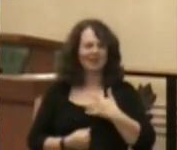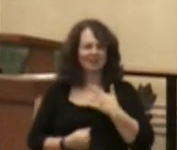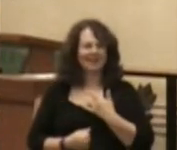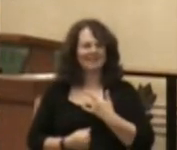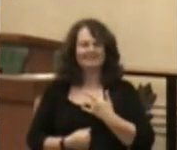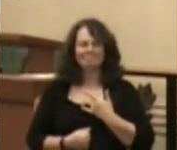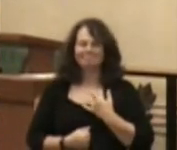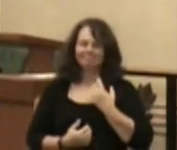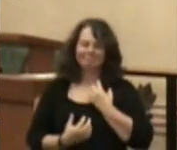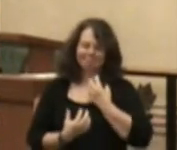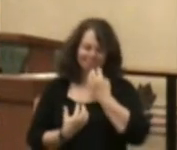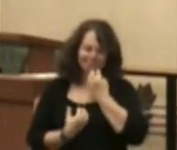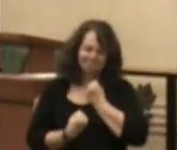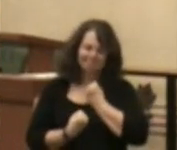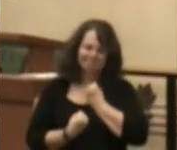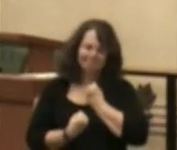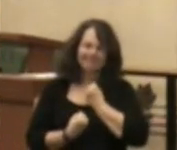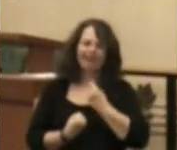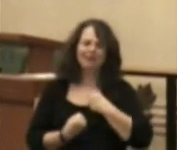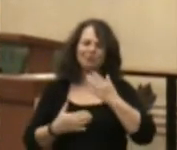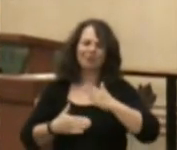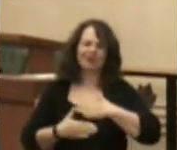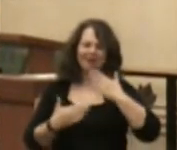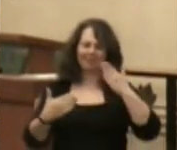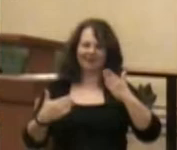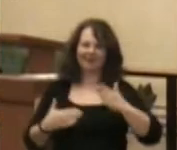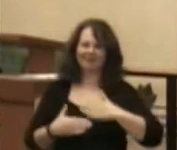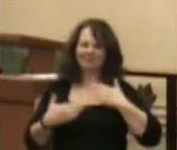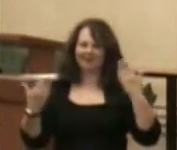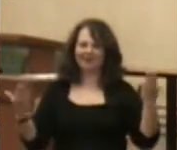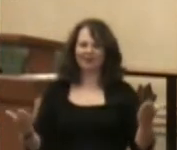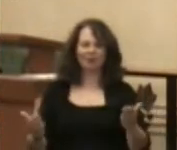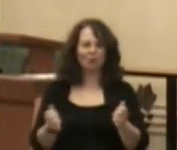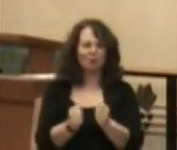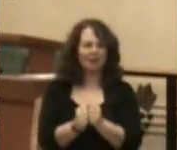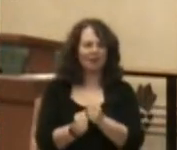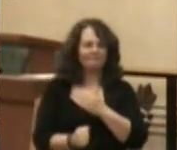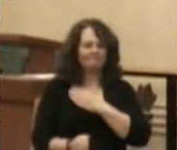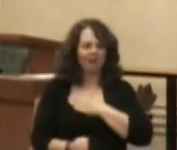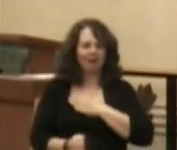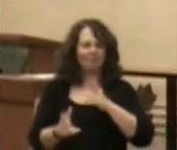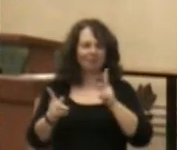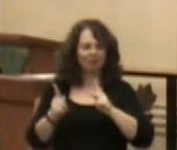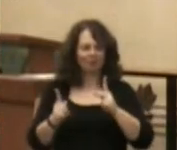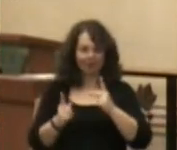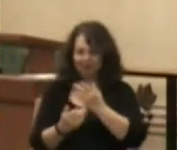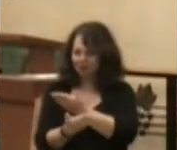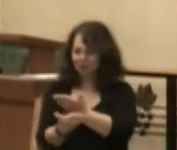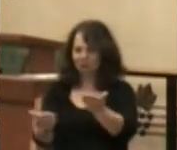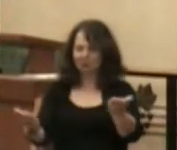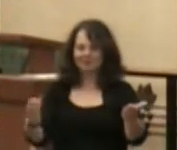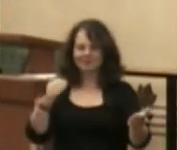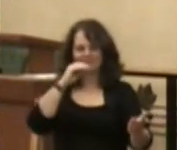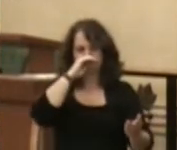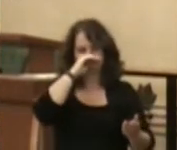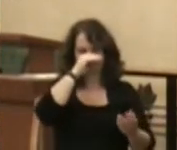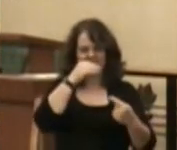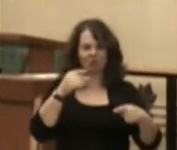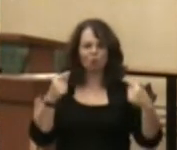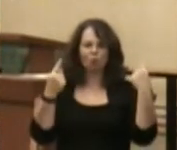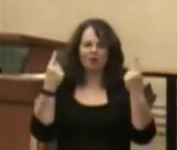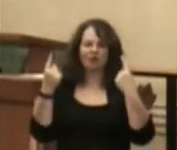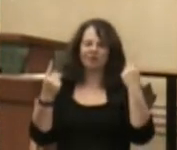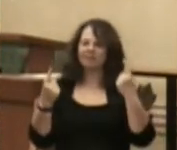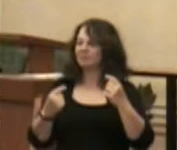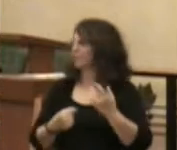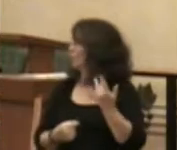I am so happy to be with my people. Some of you wonder why I stand